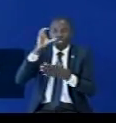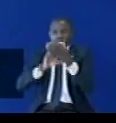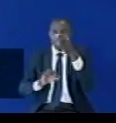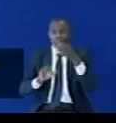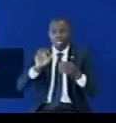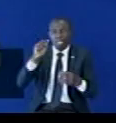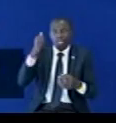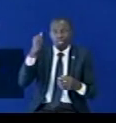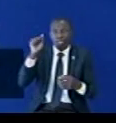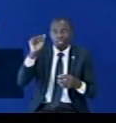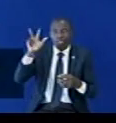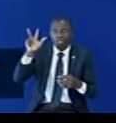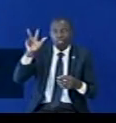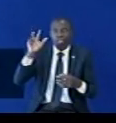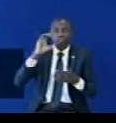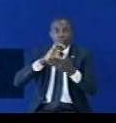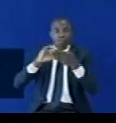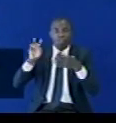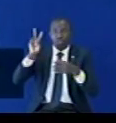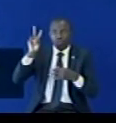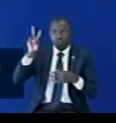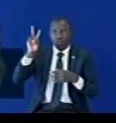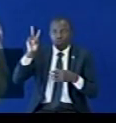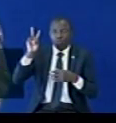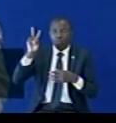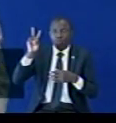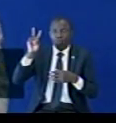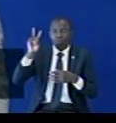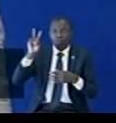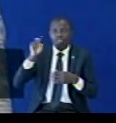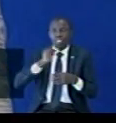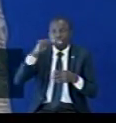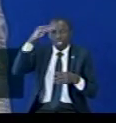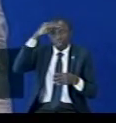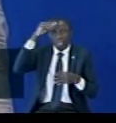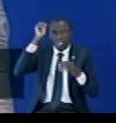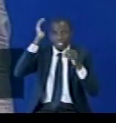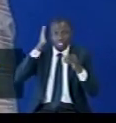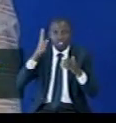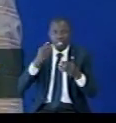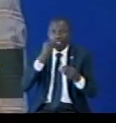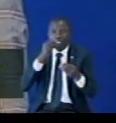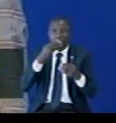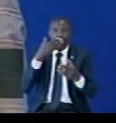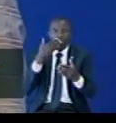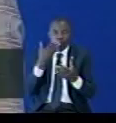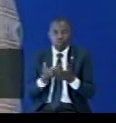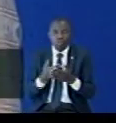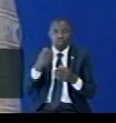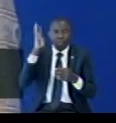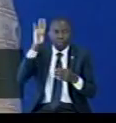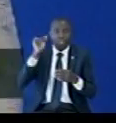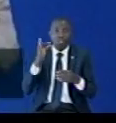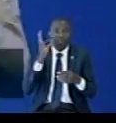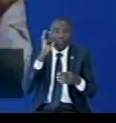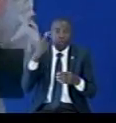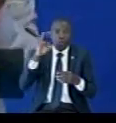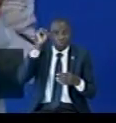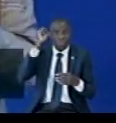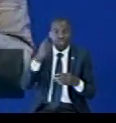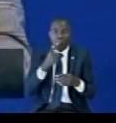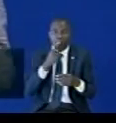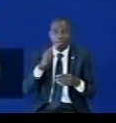13, looking at verse 2. A man shall eat good by the fruit of his mouth,